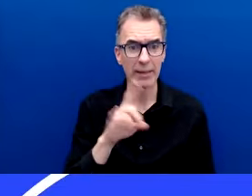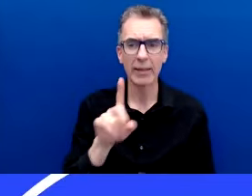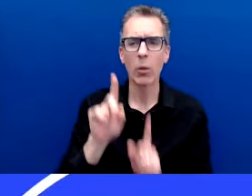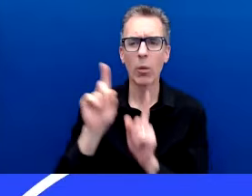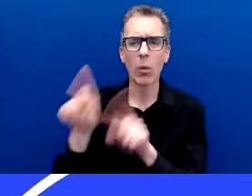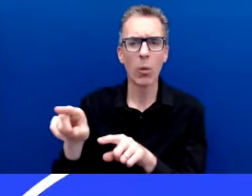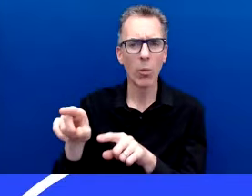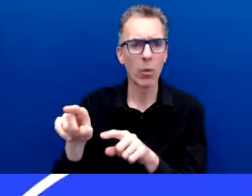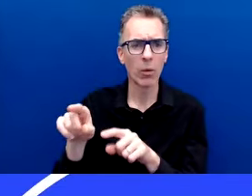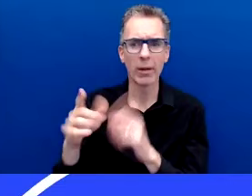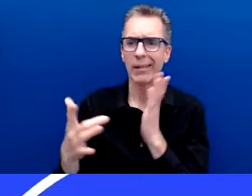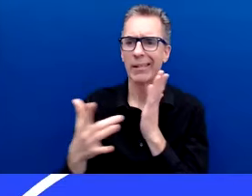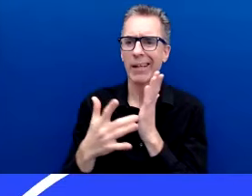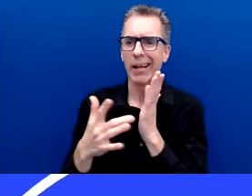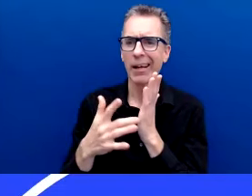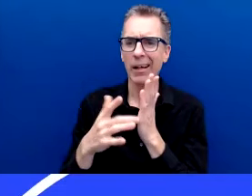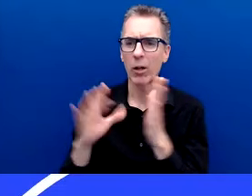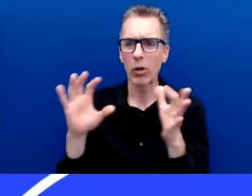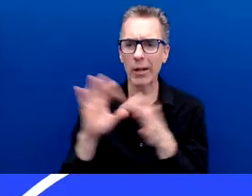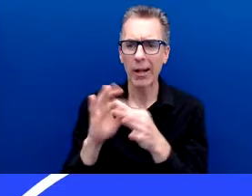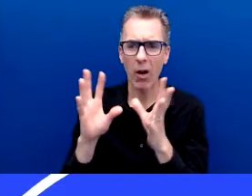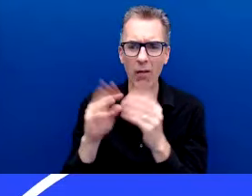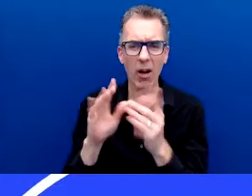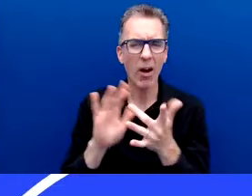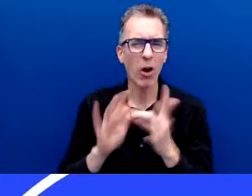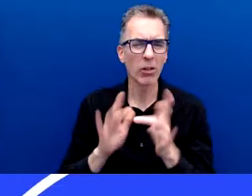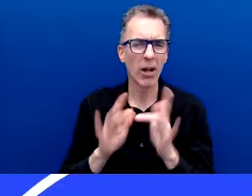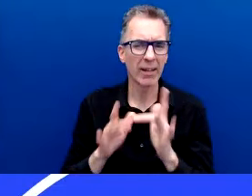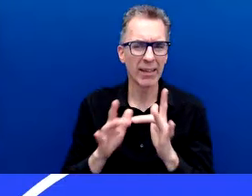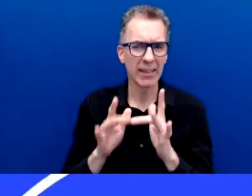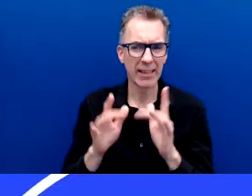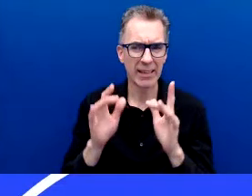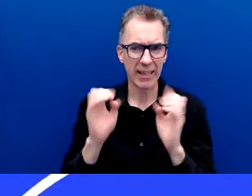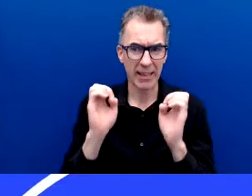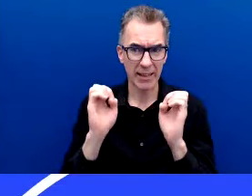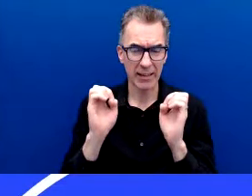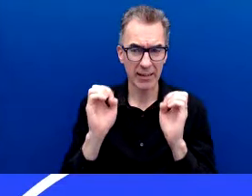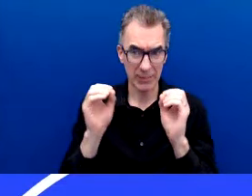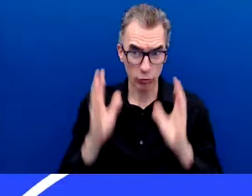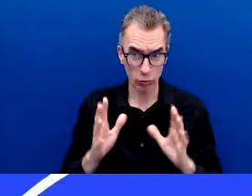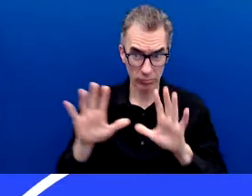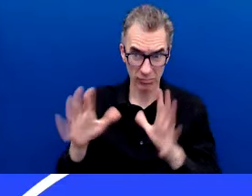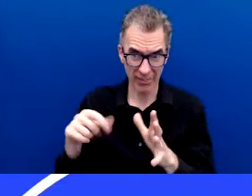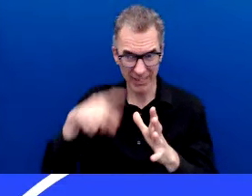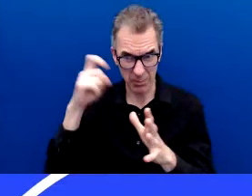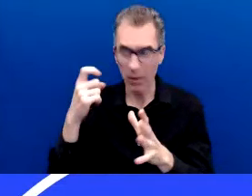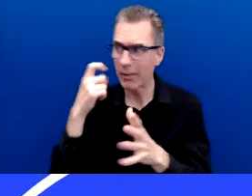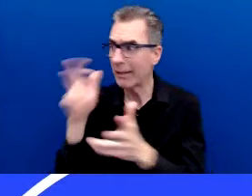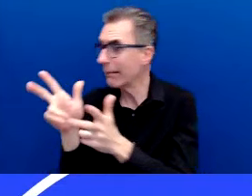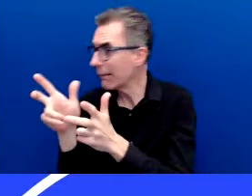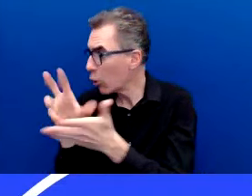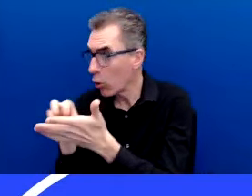the Tech Connect conference for online educators this summer, and we want to share some of those tools with you today.